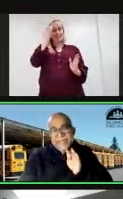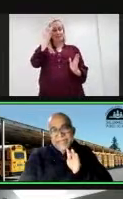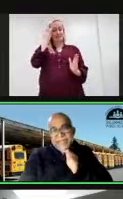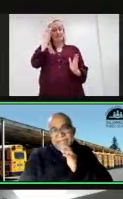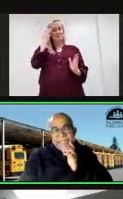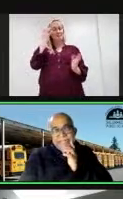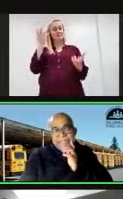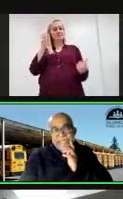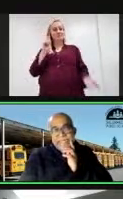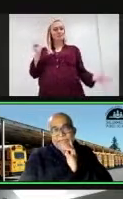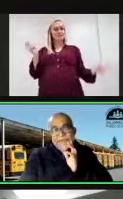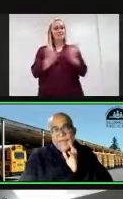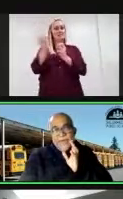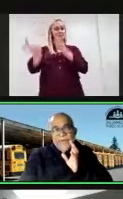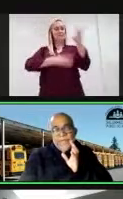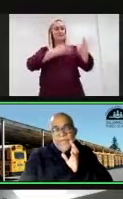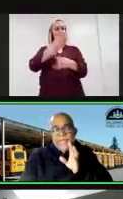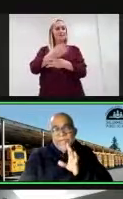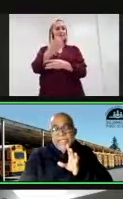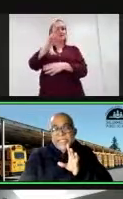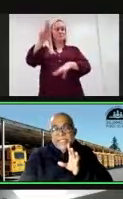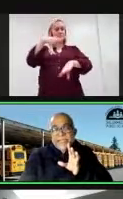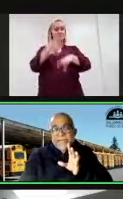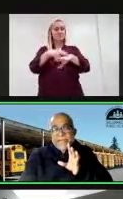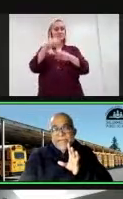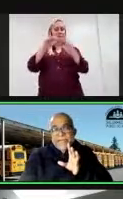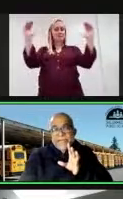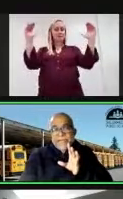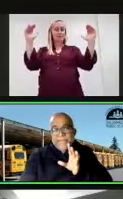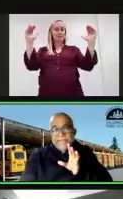or a national stage. So if it takes